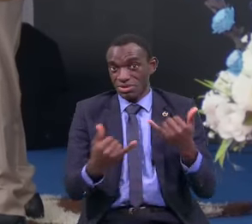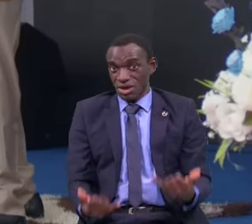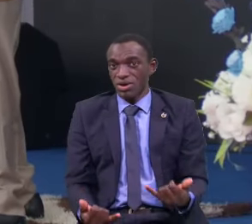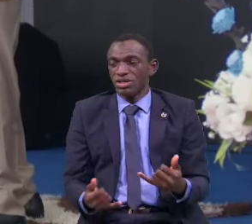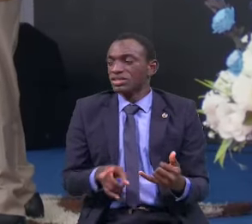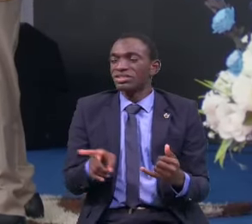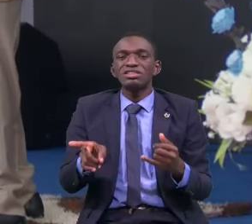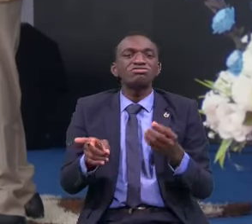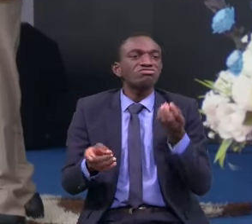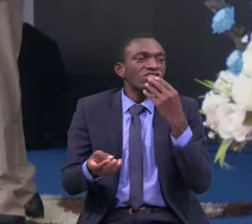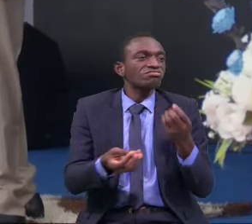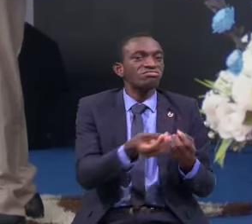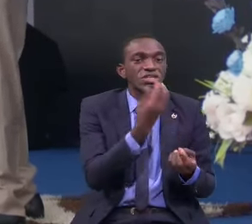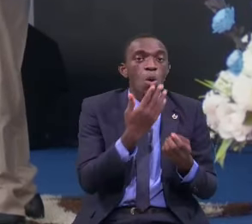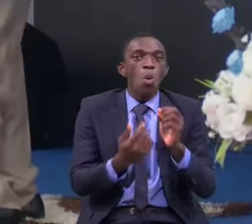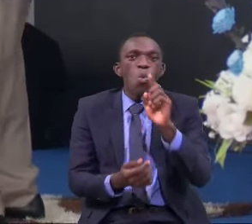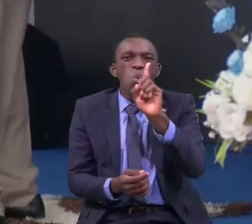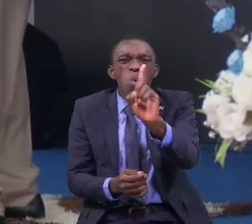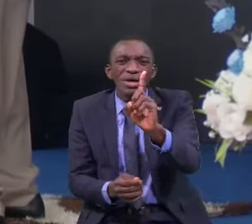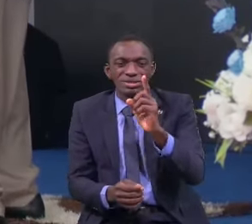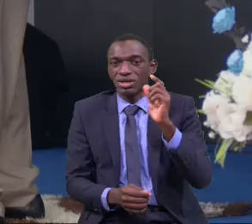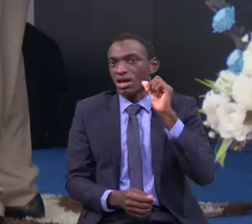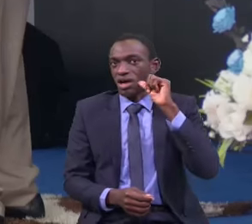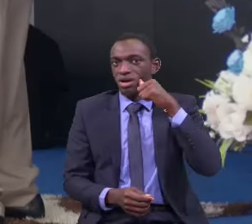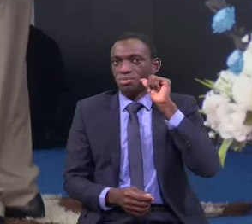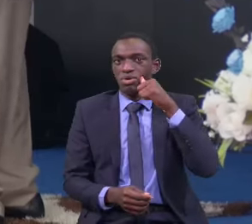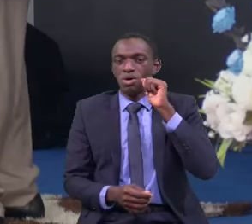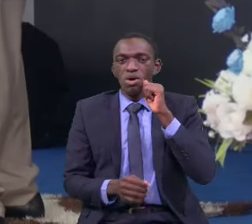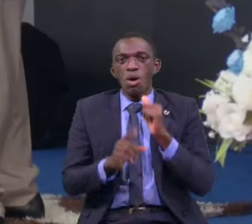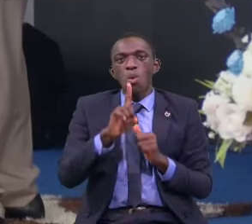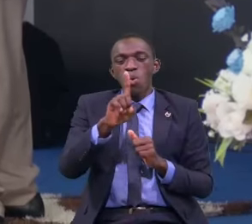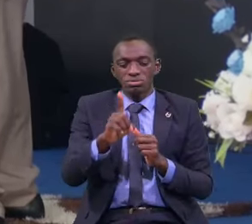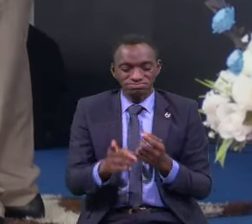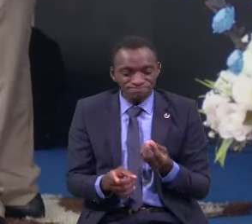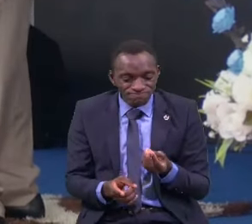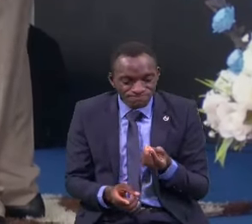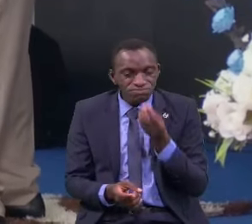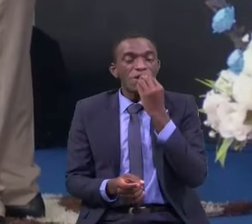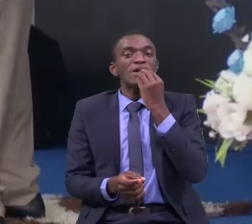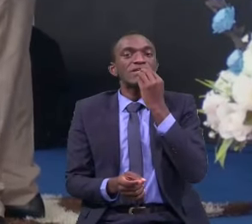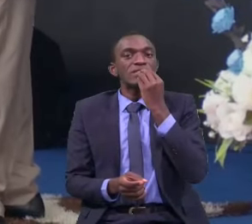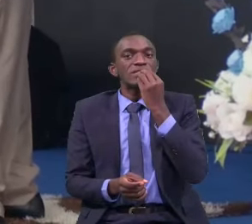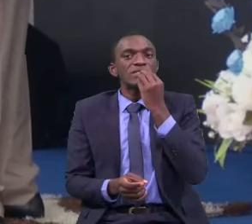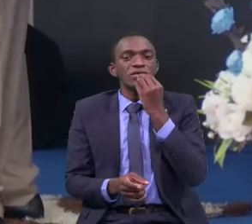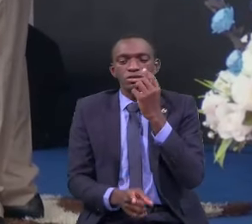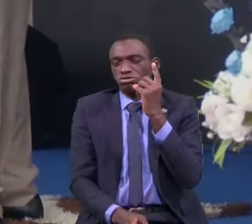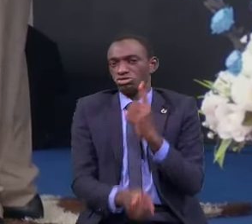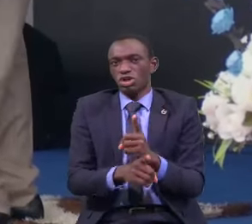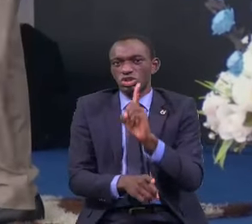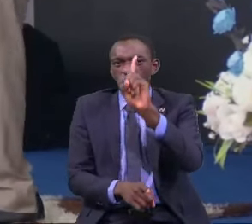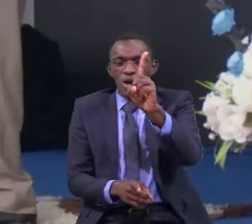Il y a des gens dans la vie, ils laissent une pomme. One bite. One little